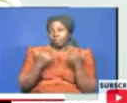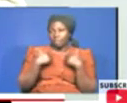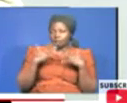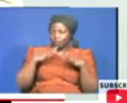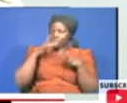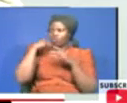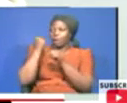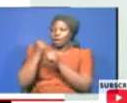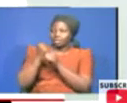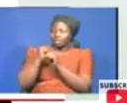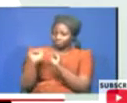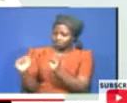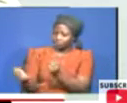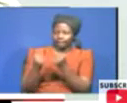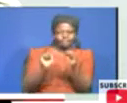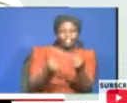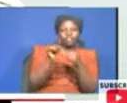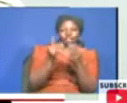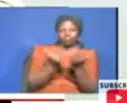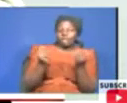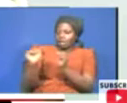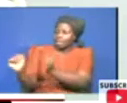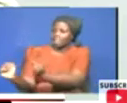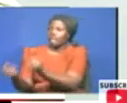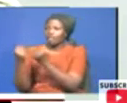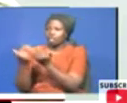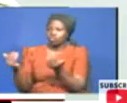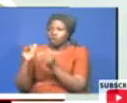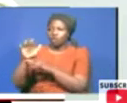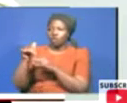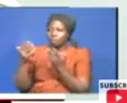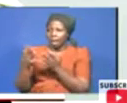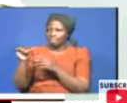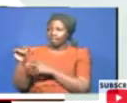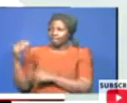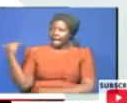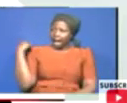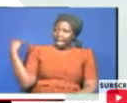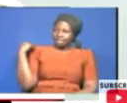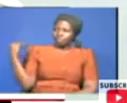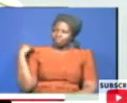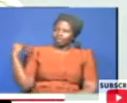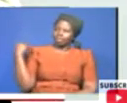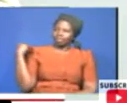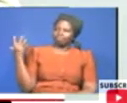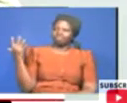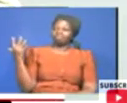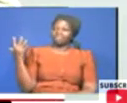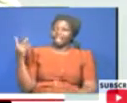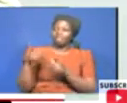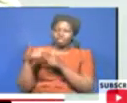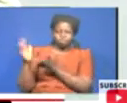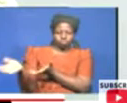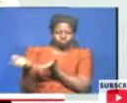to rescue them. Mm-hmm. They rescue them from those harassment, let me call them like that. Mm. Then they bring them